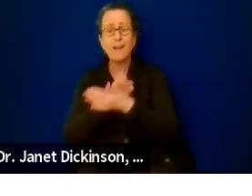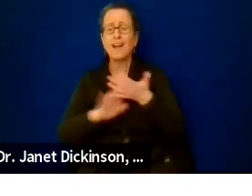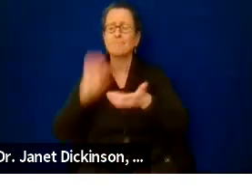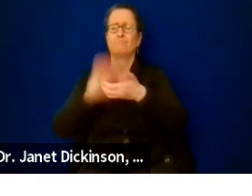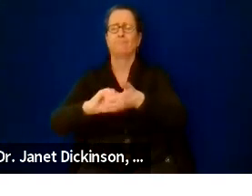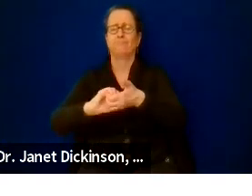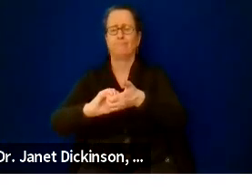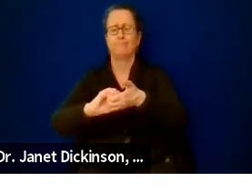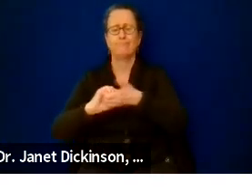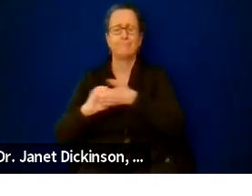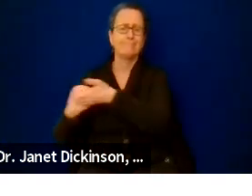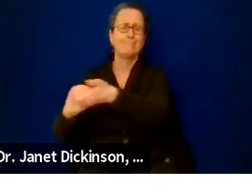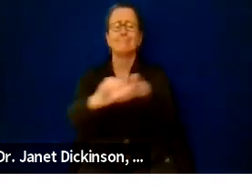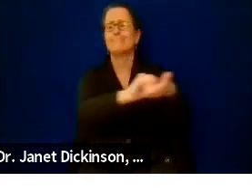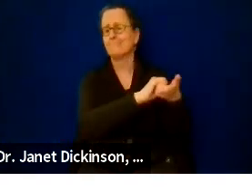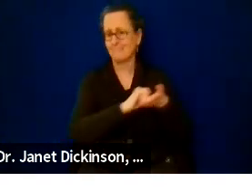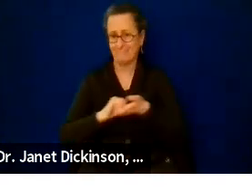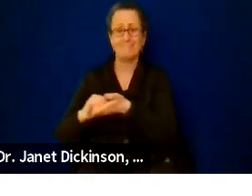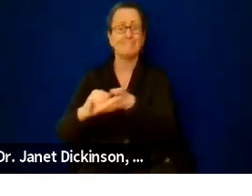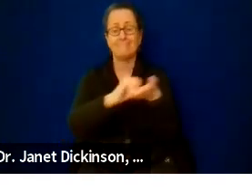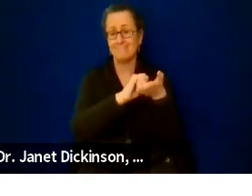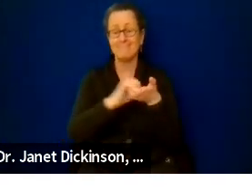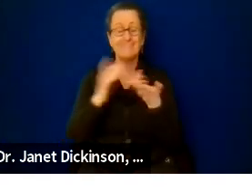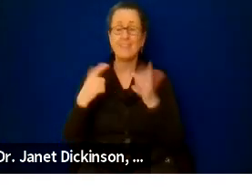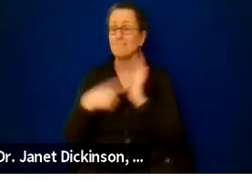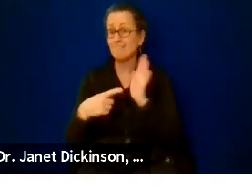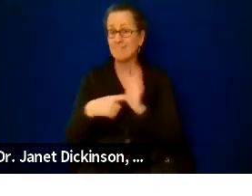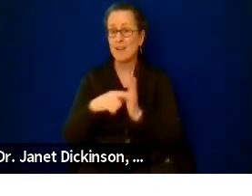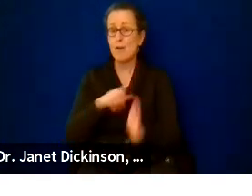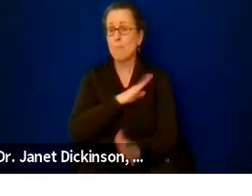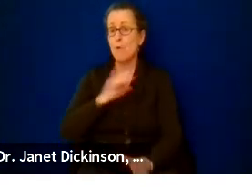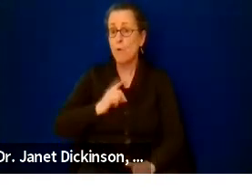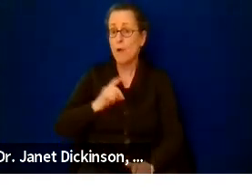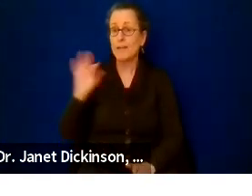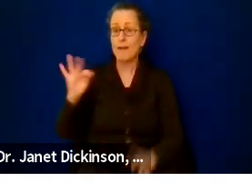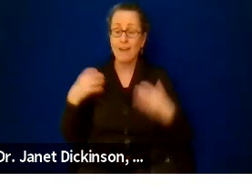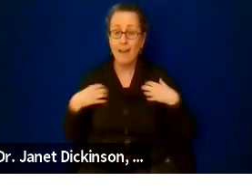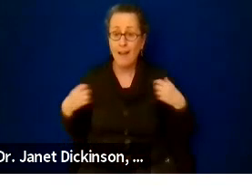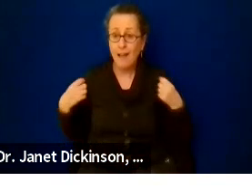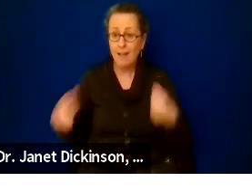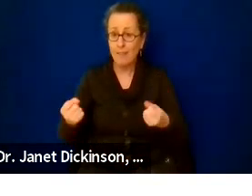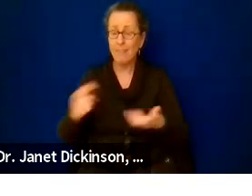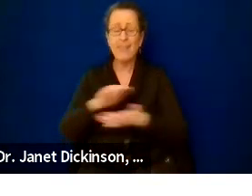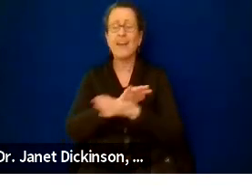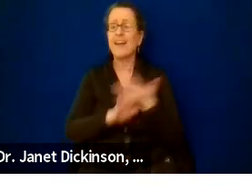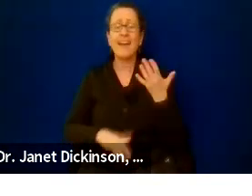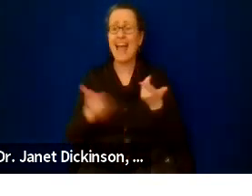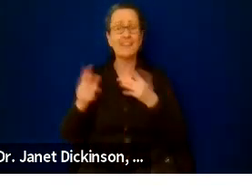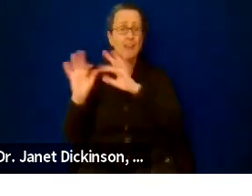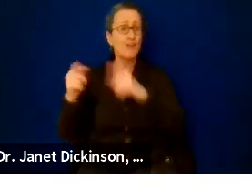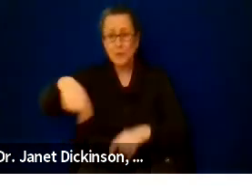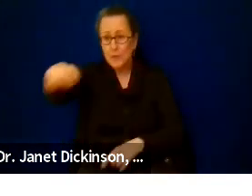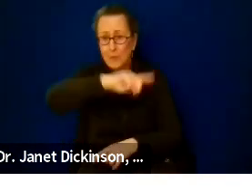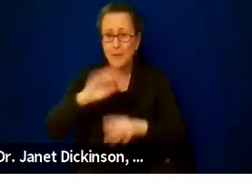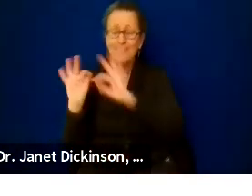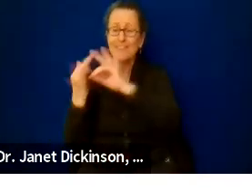community partners who are working with us, the Greenfield Board of Health and others. And to all of you, our families, or really helping us to work